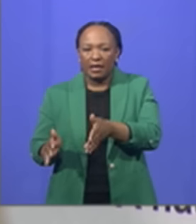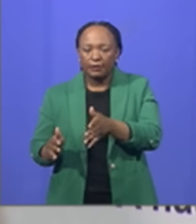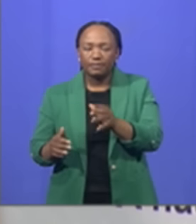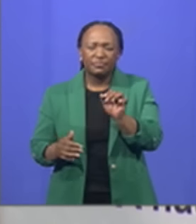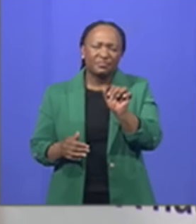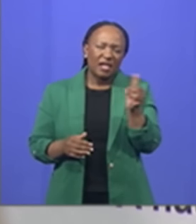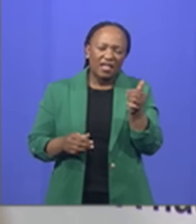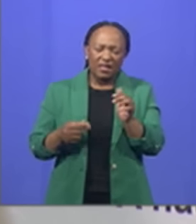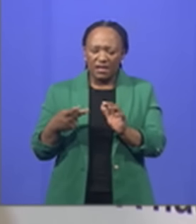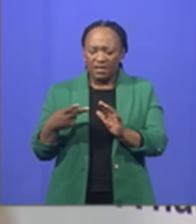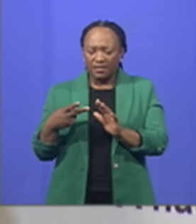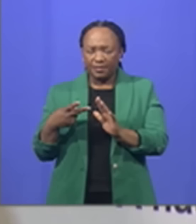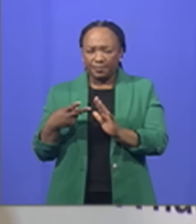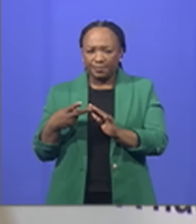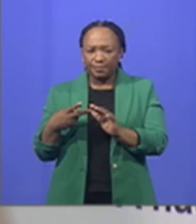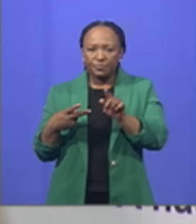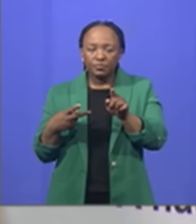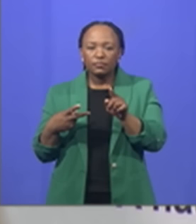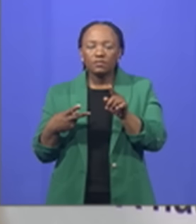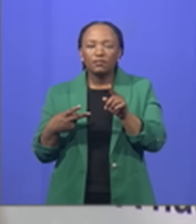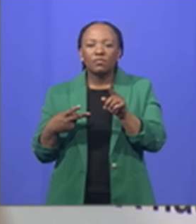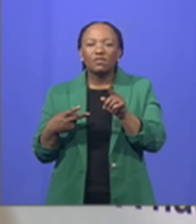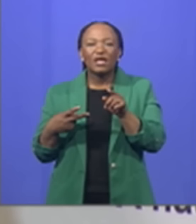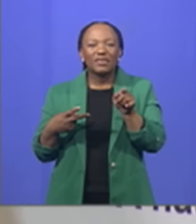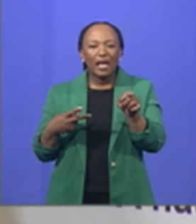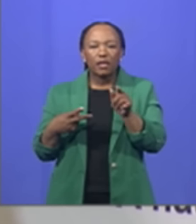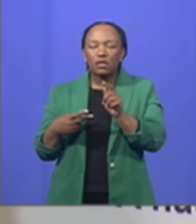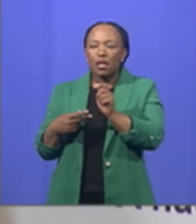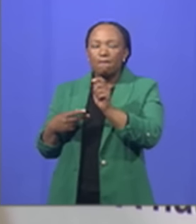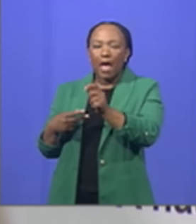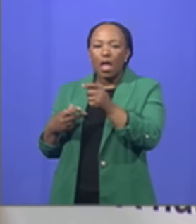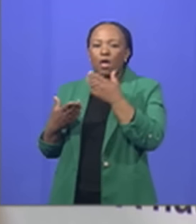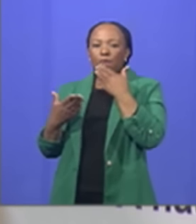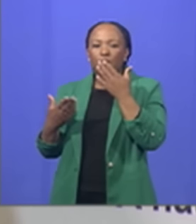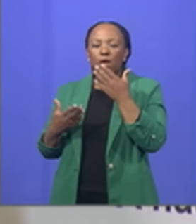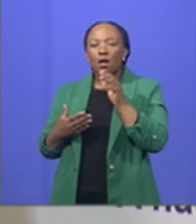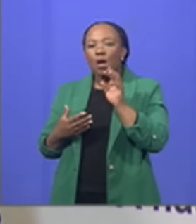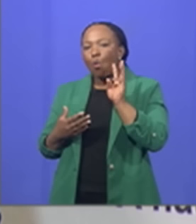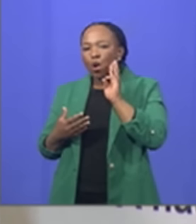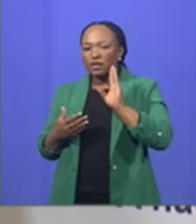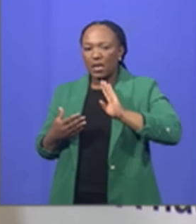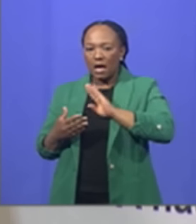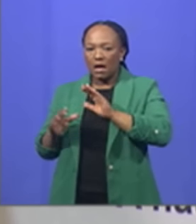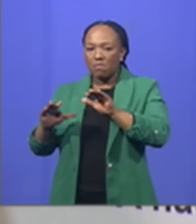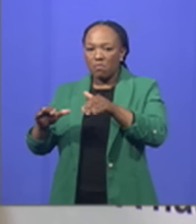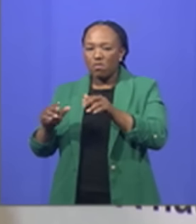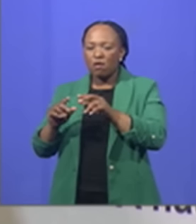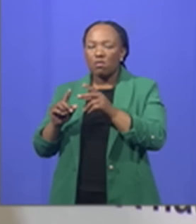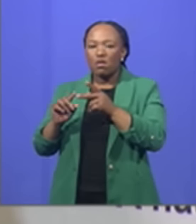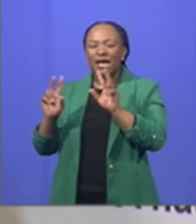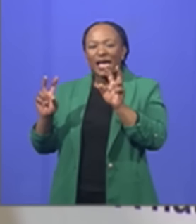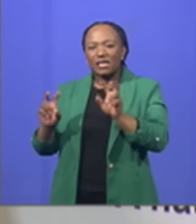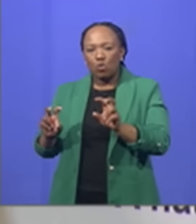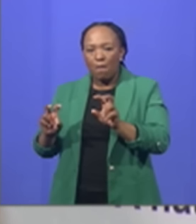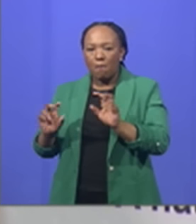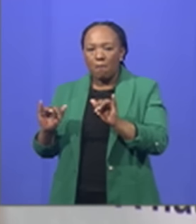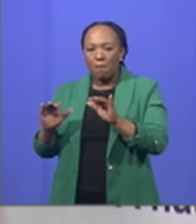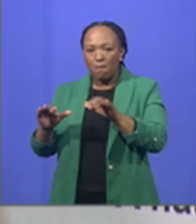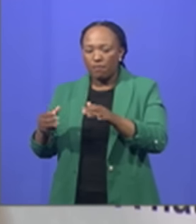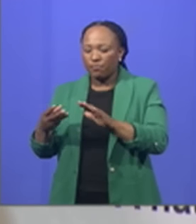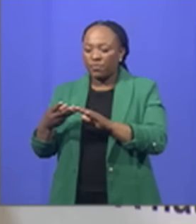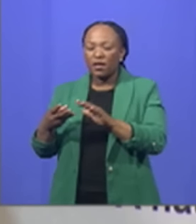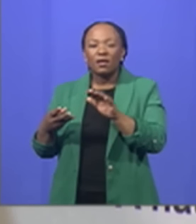another category, obviously, of creditors that are owed, whether it's water boards, Eskom, OTA General, SARS,